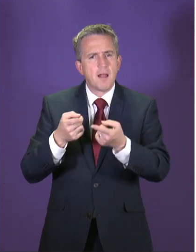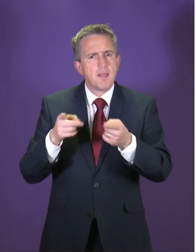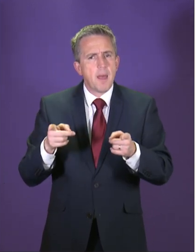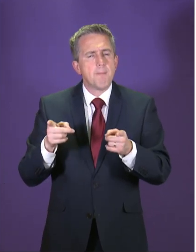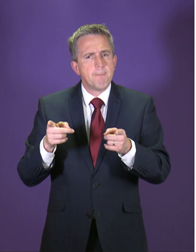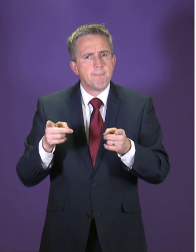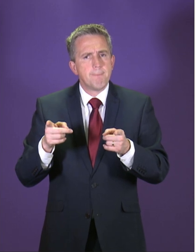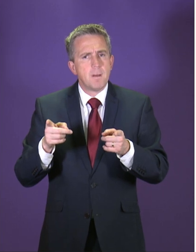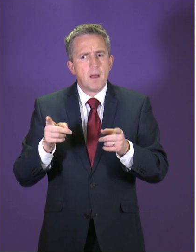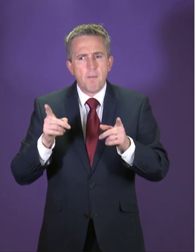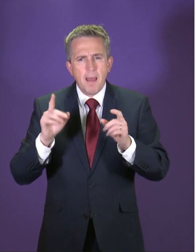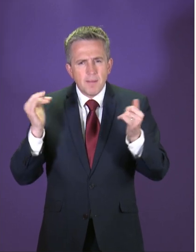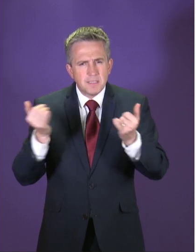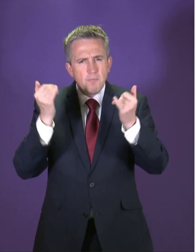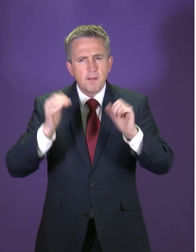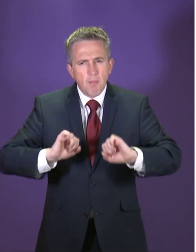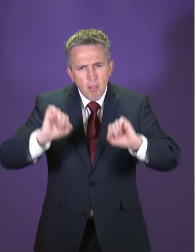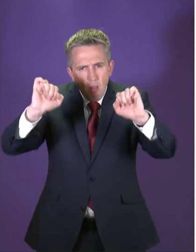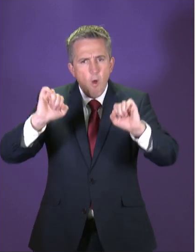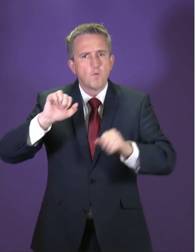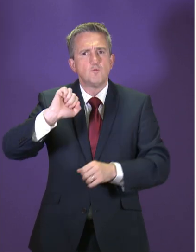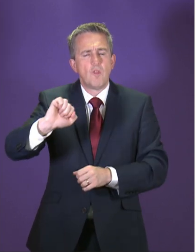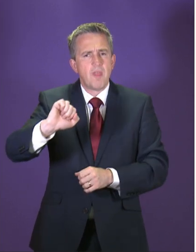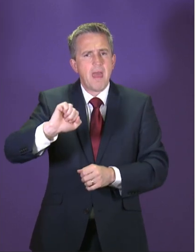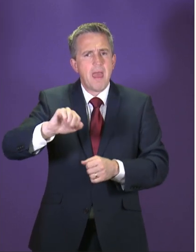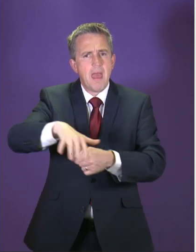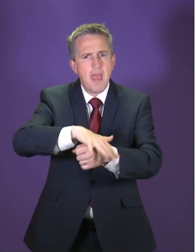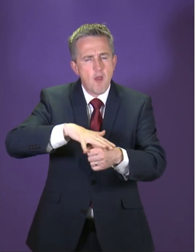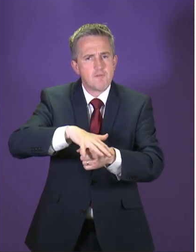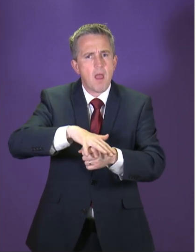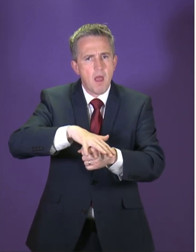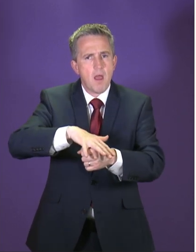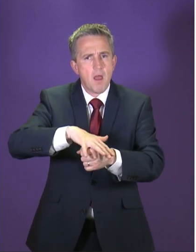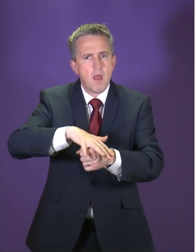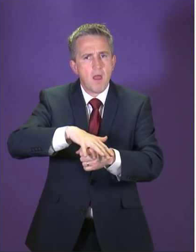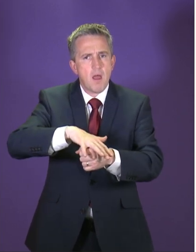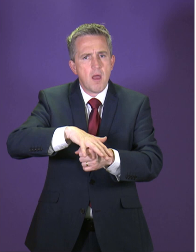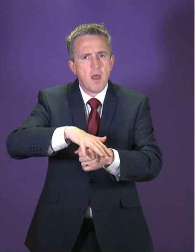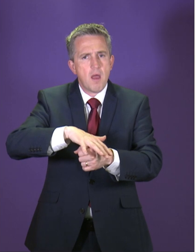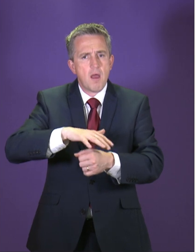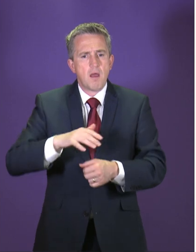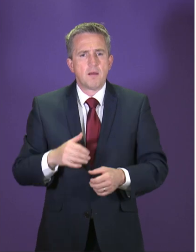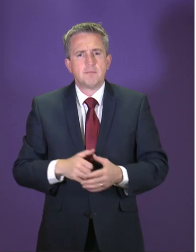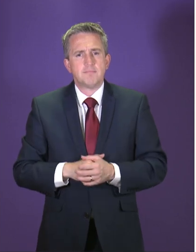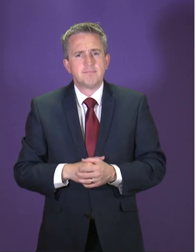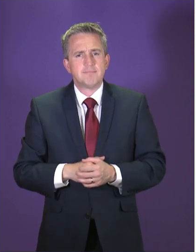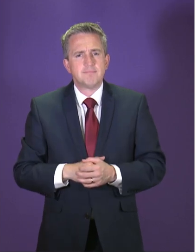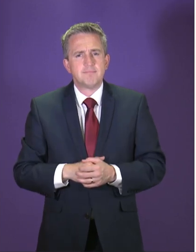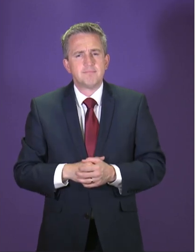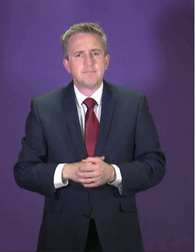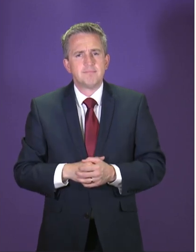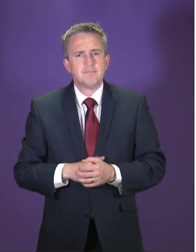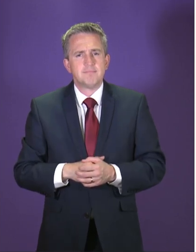celebration belonging to the nature? And if you are doing an agenda of this